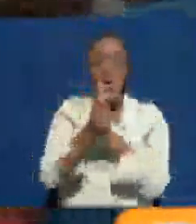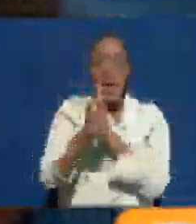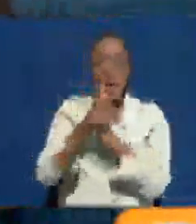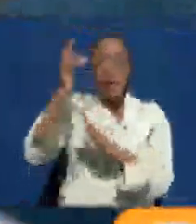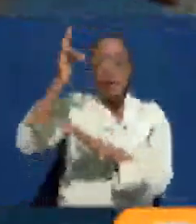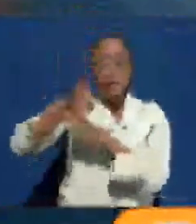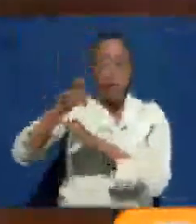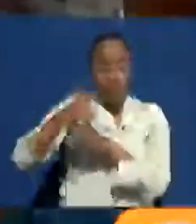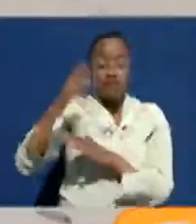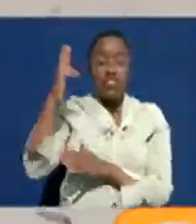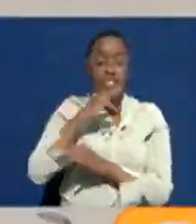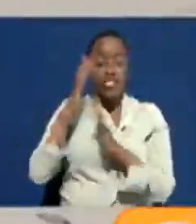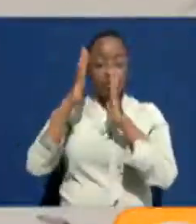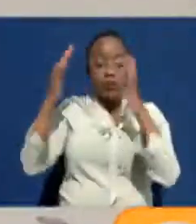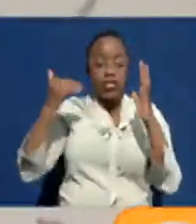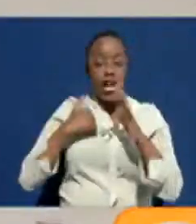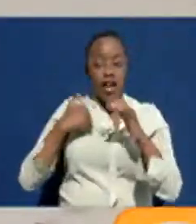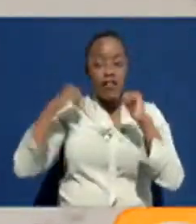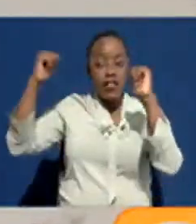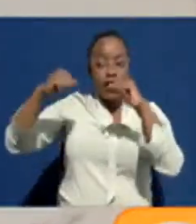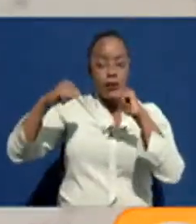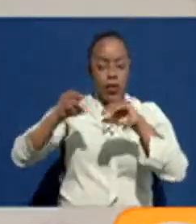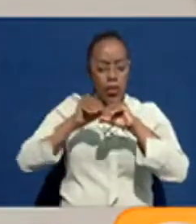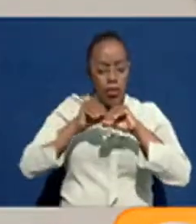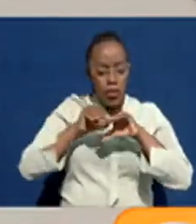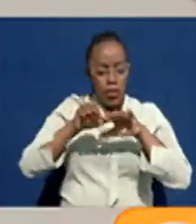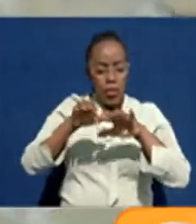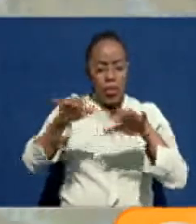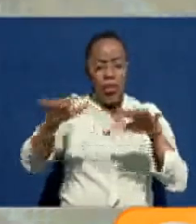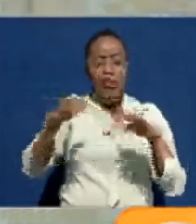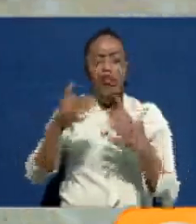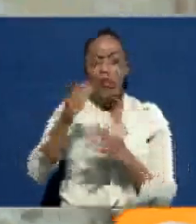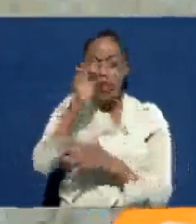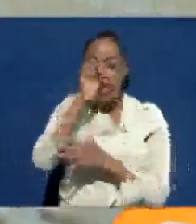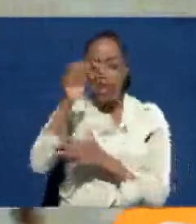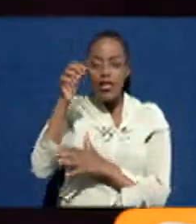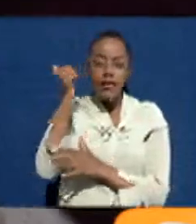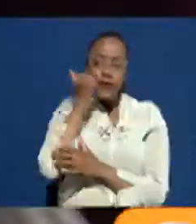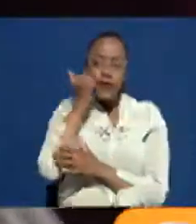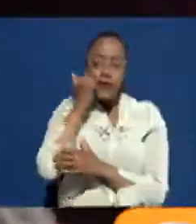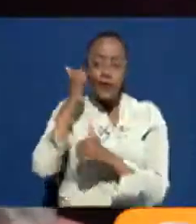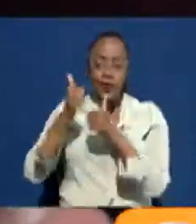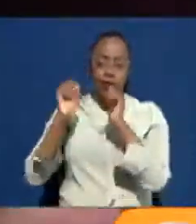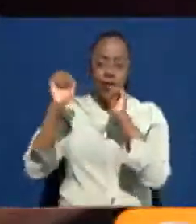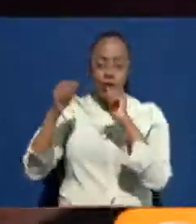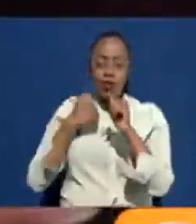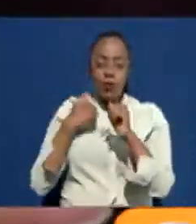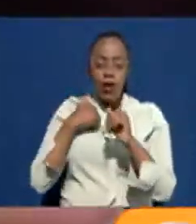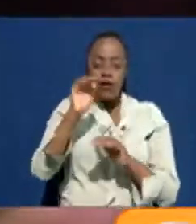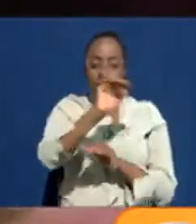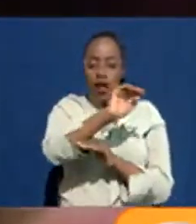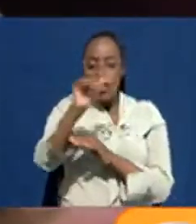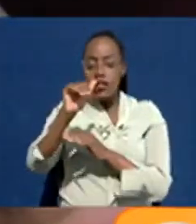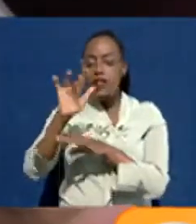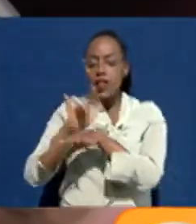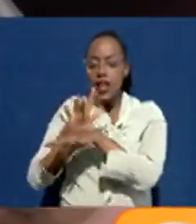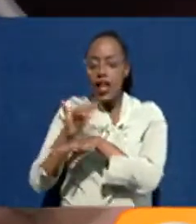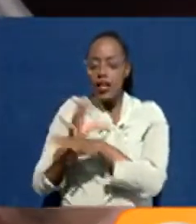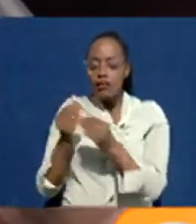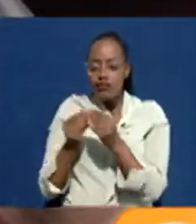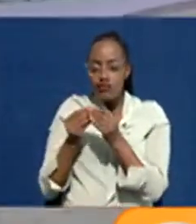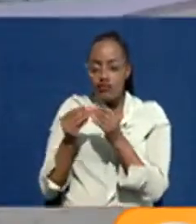against risk of a possible wider spread of neglected diseases and put up a call for early mitigation